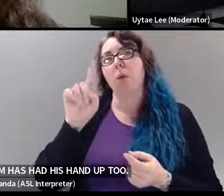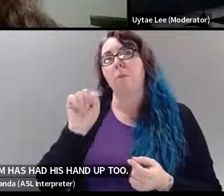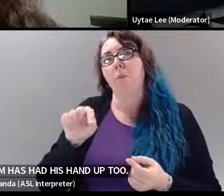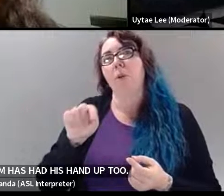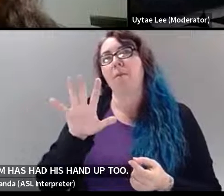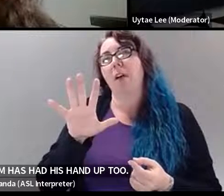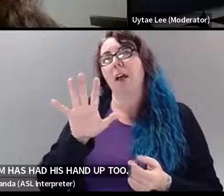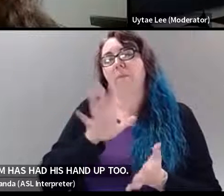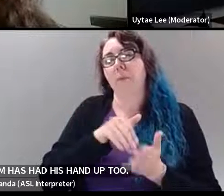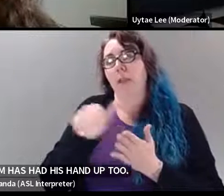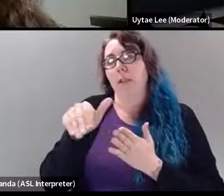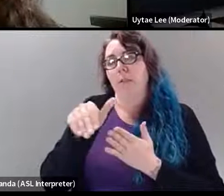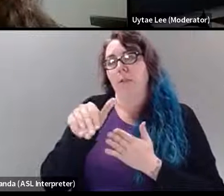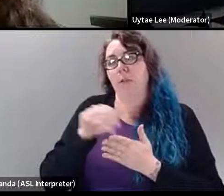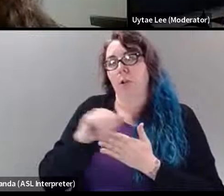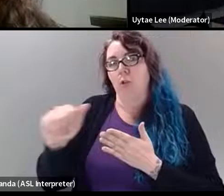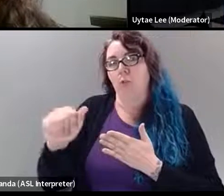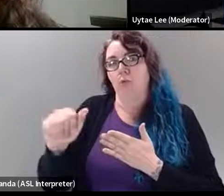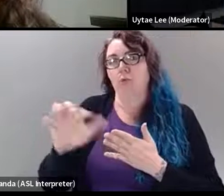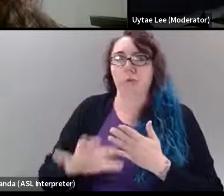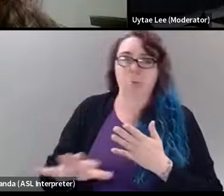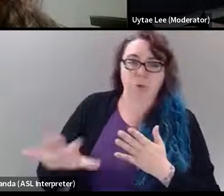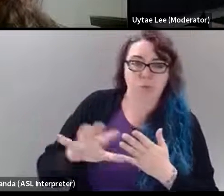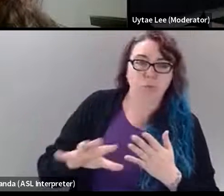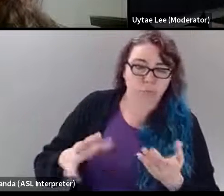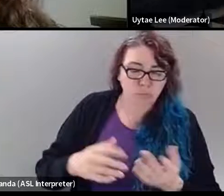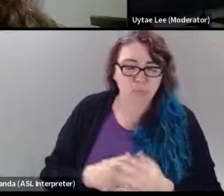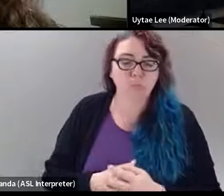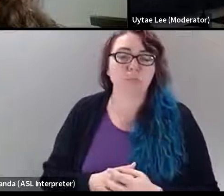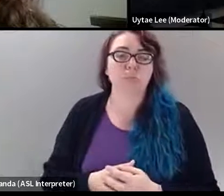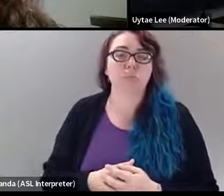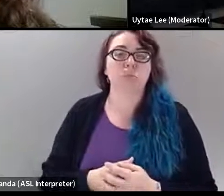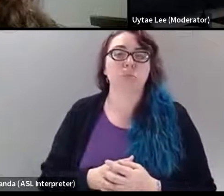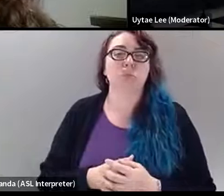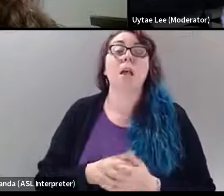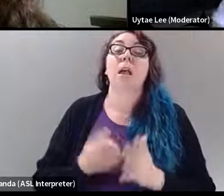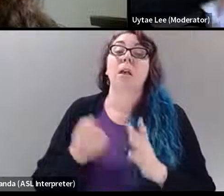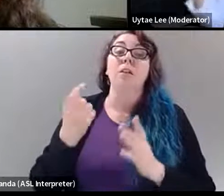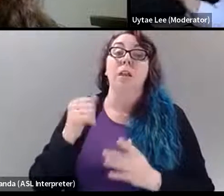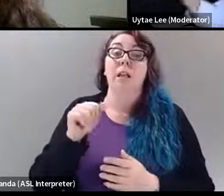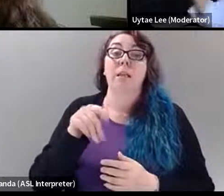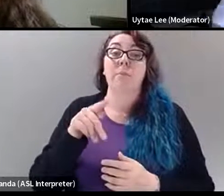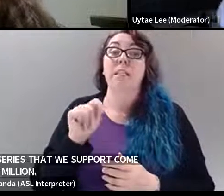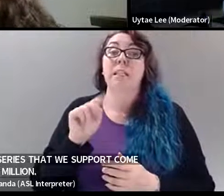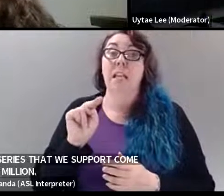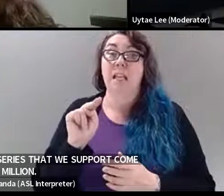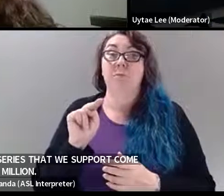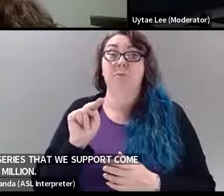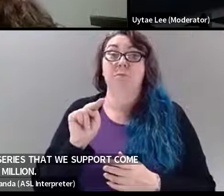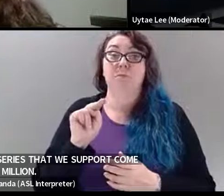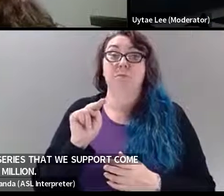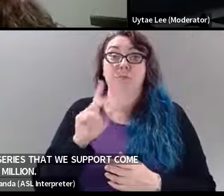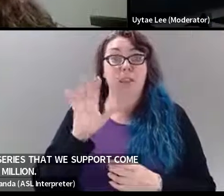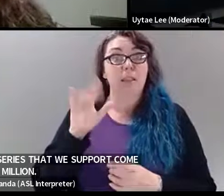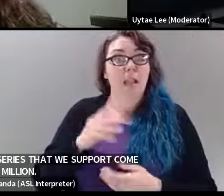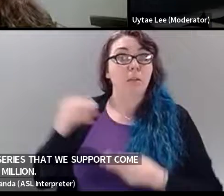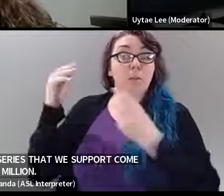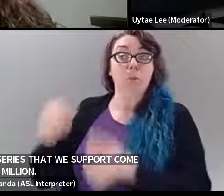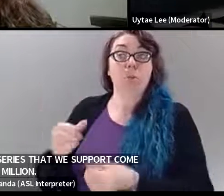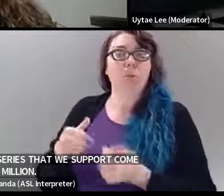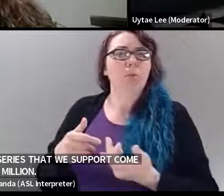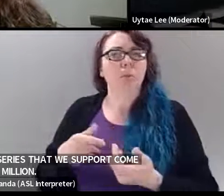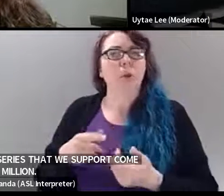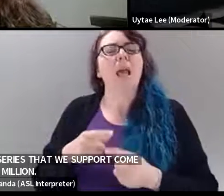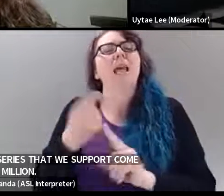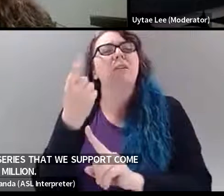$1.5-ish million. That's not APTN's participation in that. There are shows that are more expensive, and there are shows that are less, but that's kind